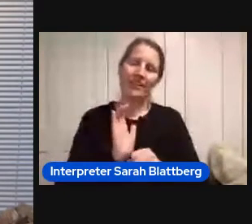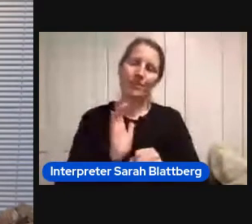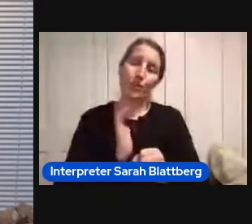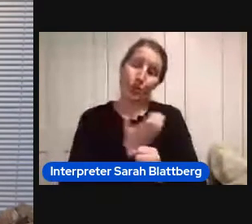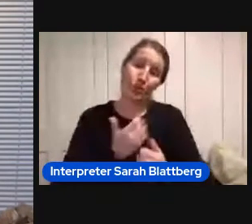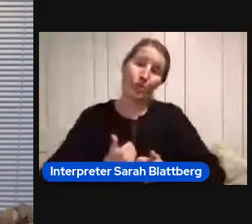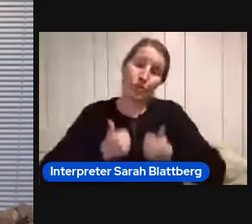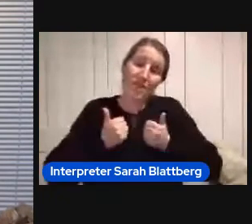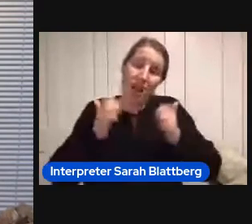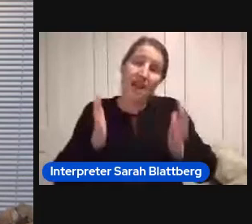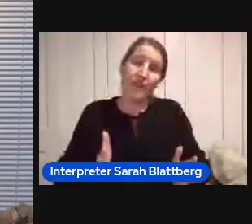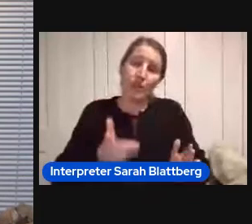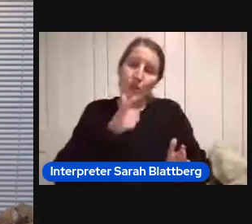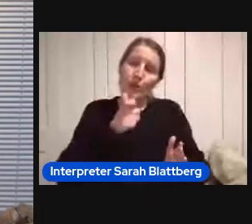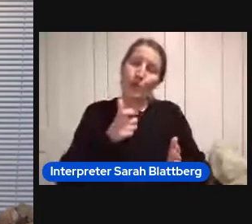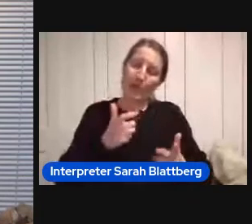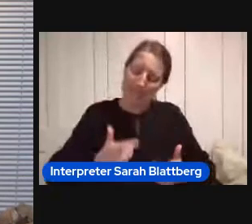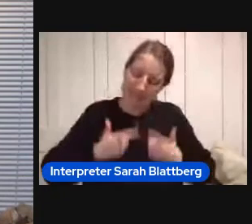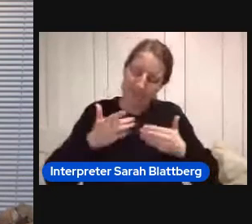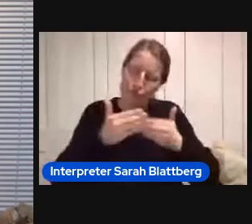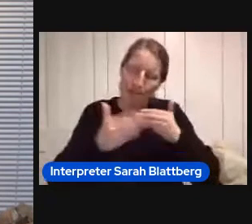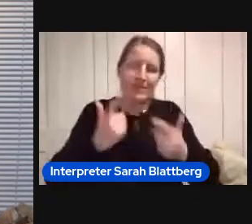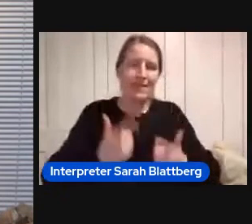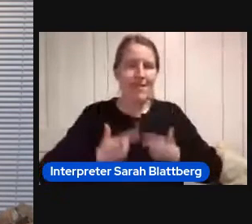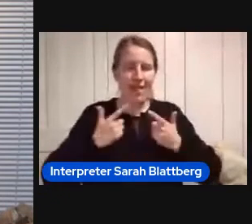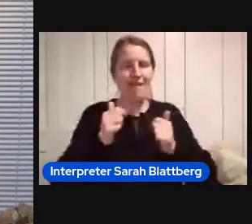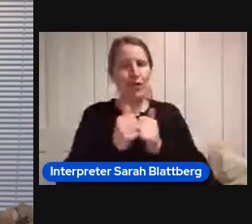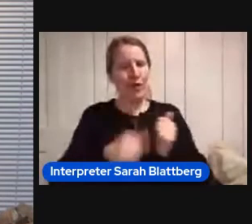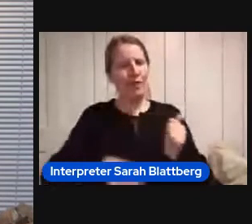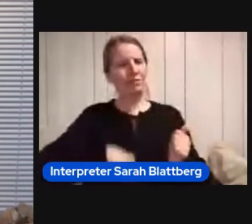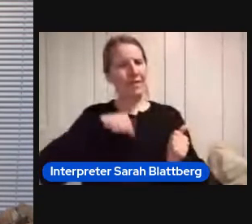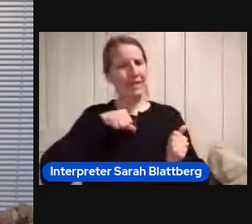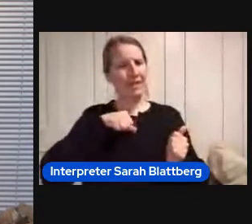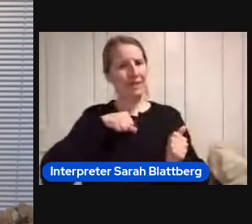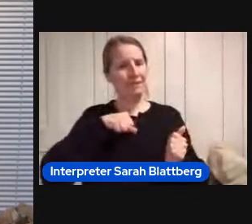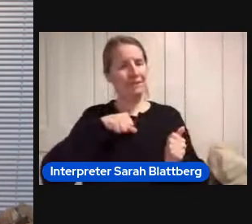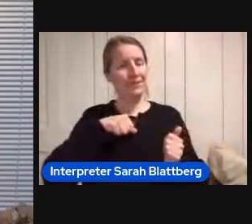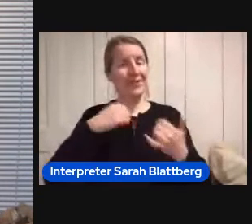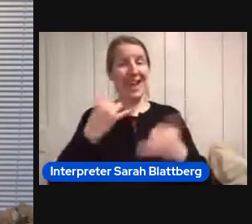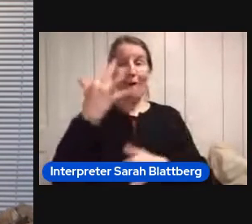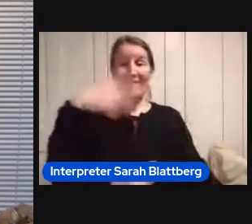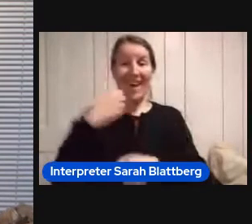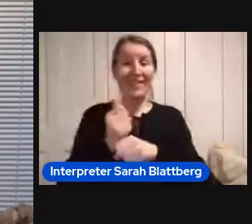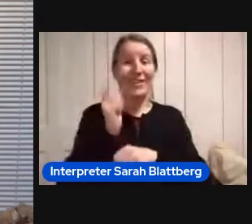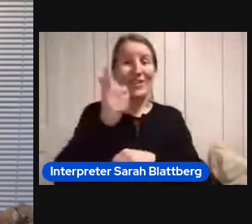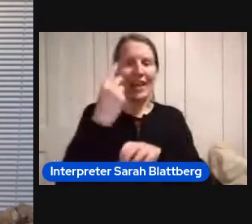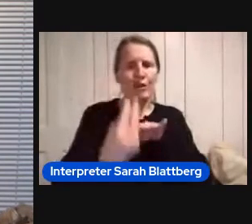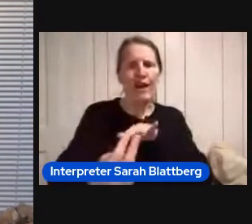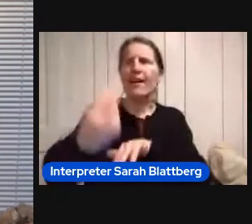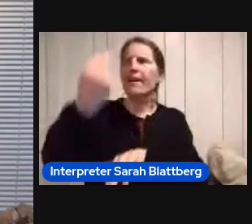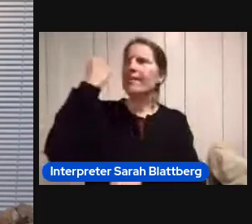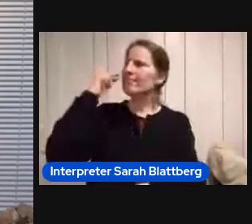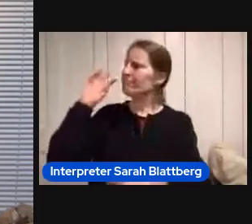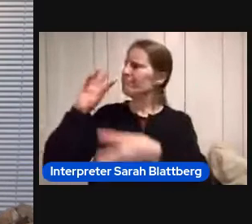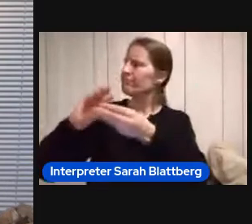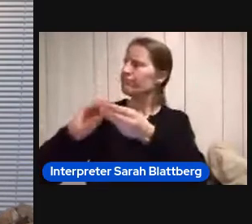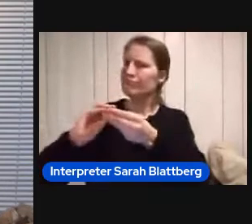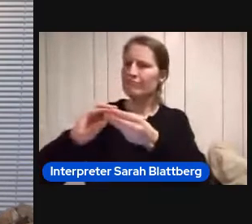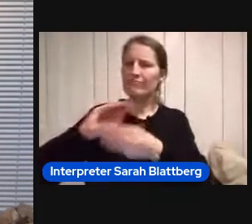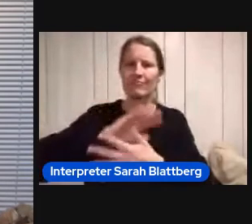can live out their lives with dignity. Looking back 5 years later, it's clear that all of these are